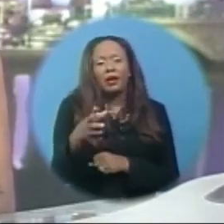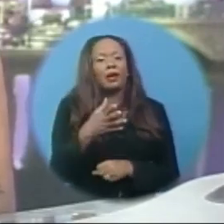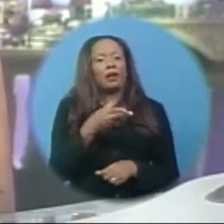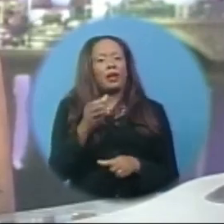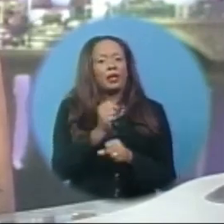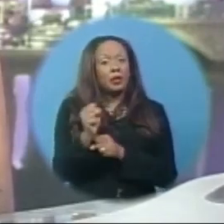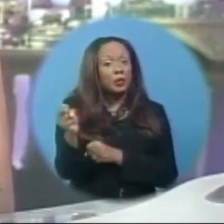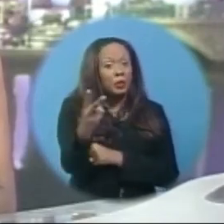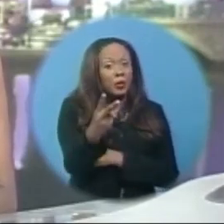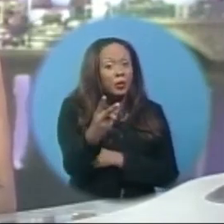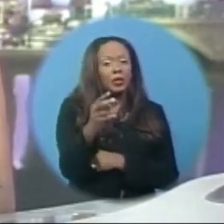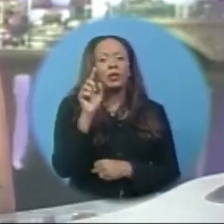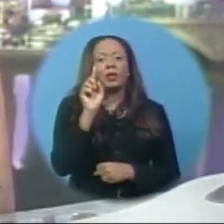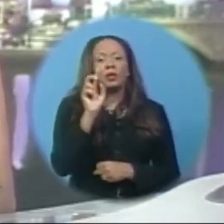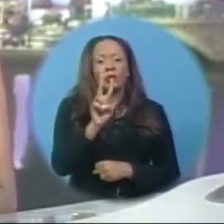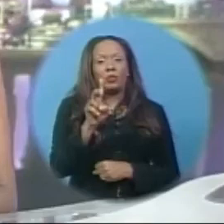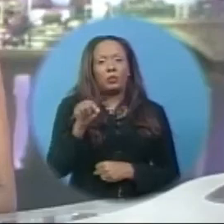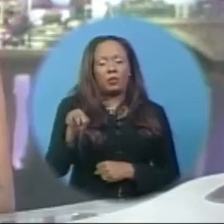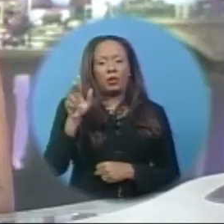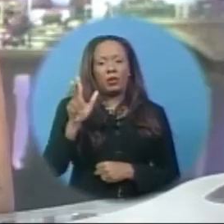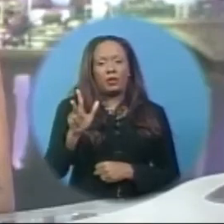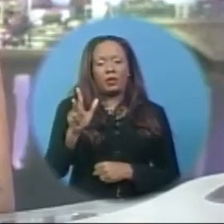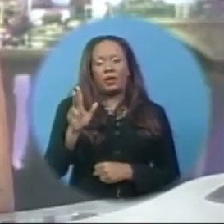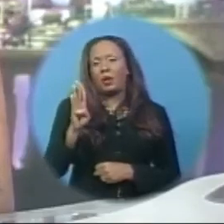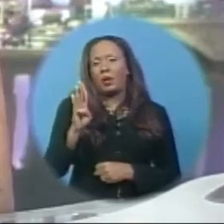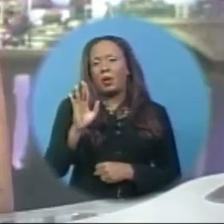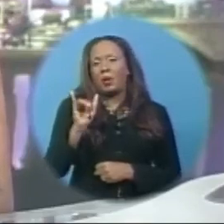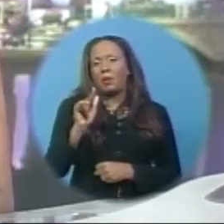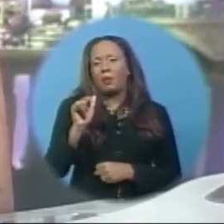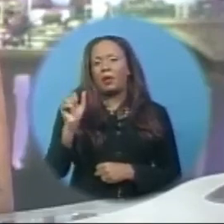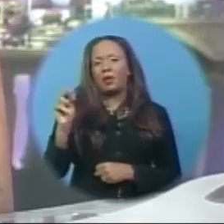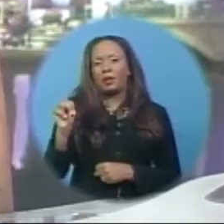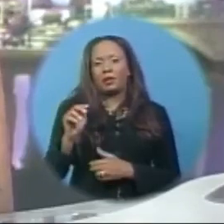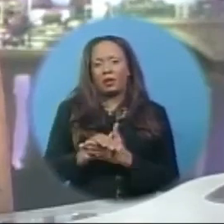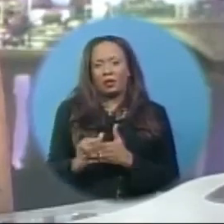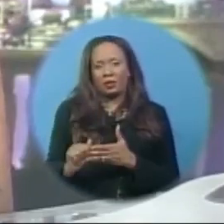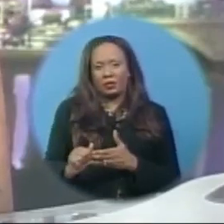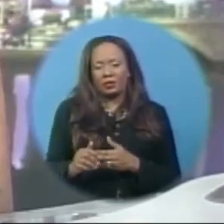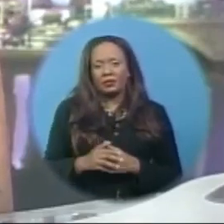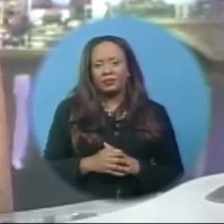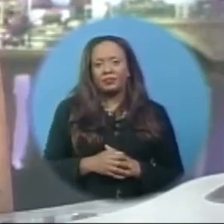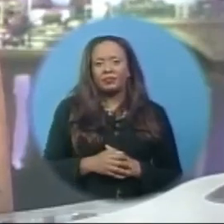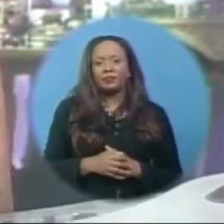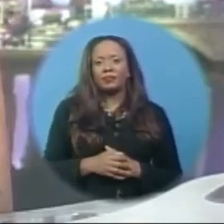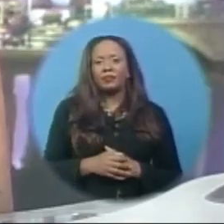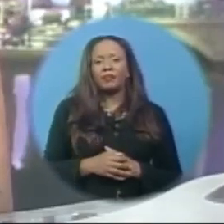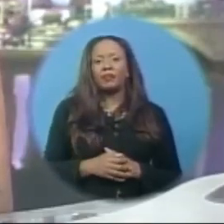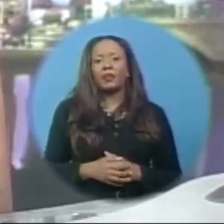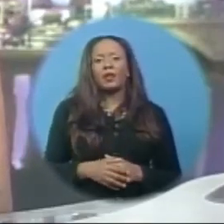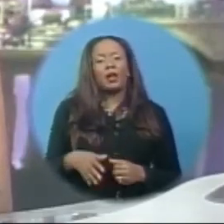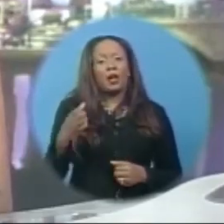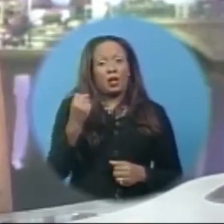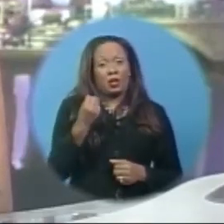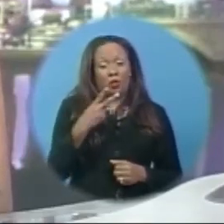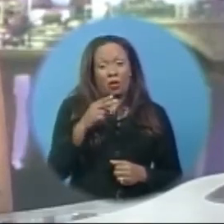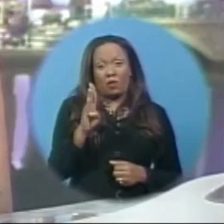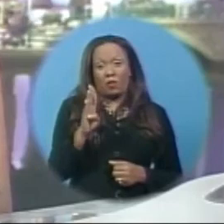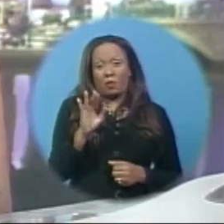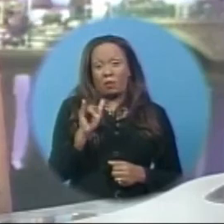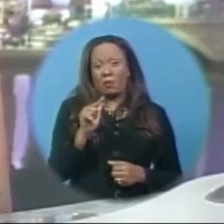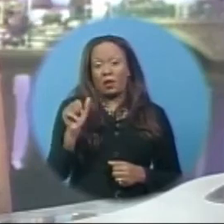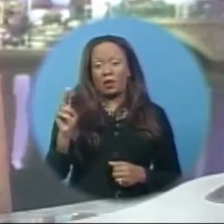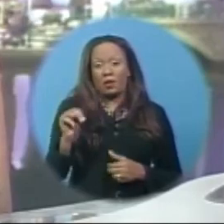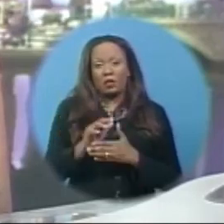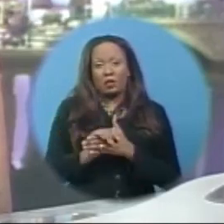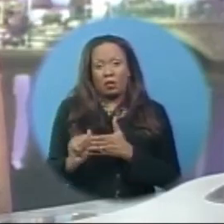$2.3 billion in 2019. Mr. Holder told legislators while a $12 billion capital investment will be required over